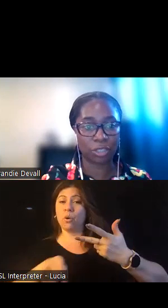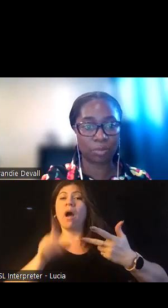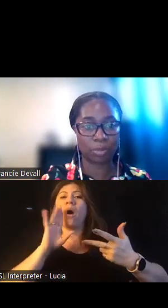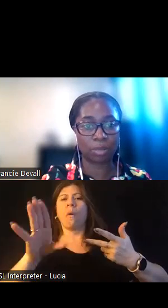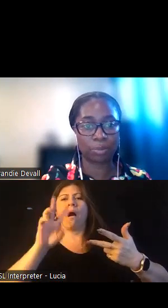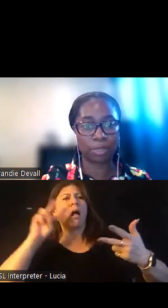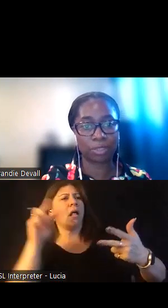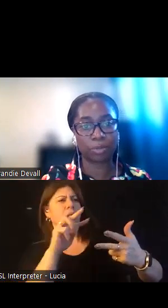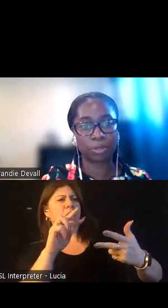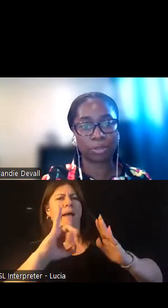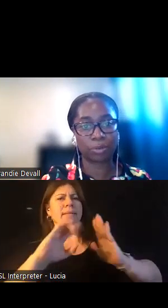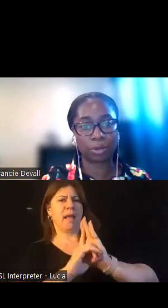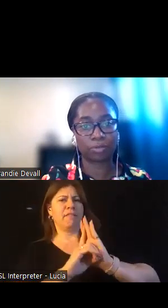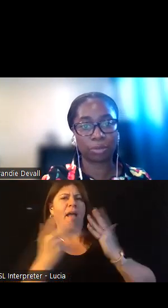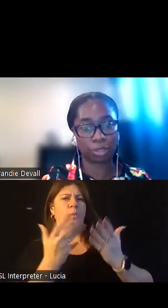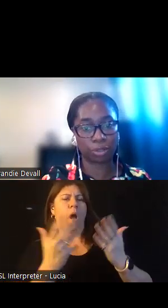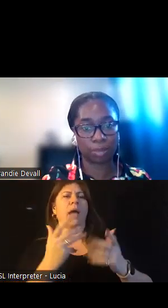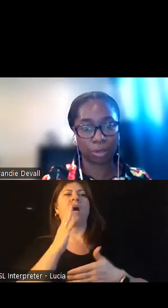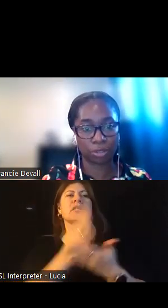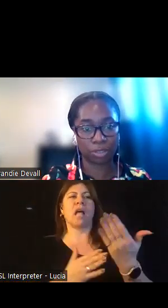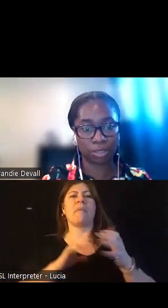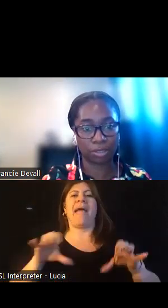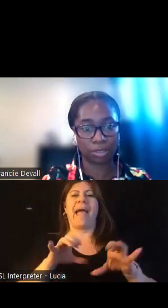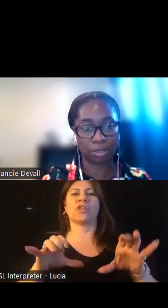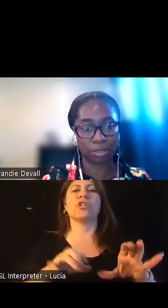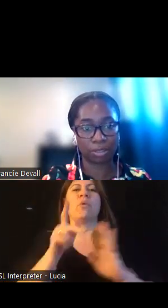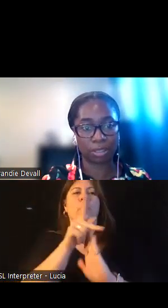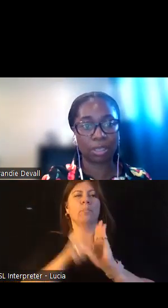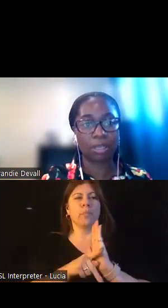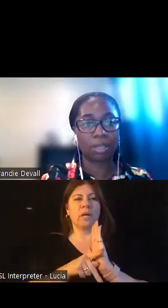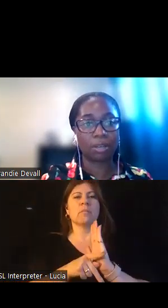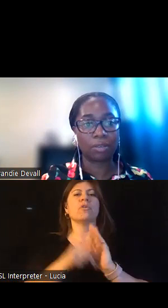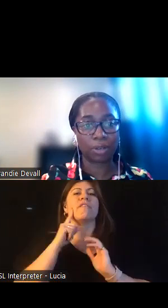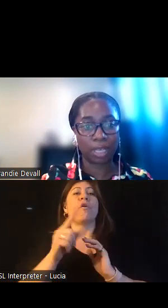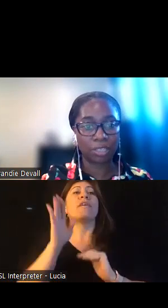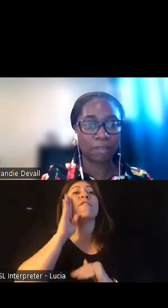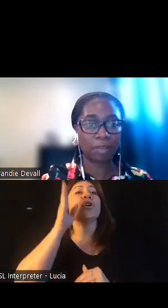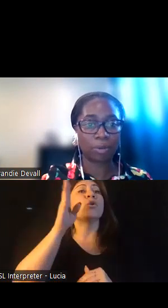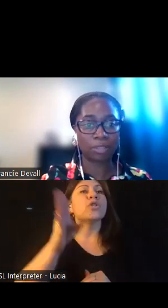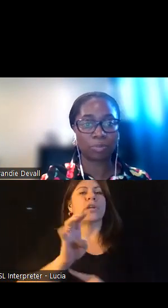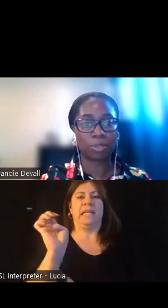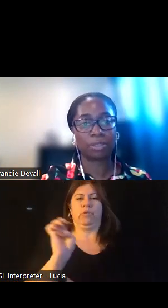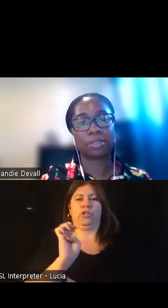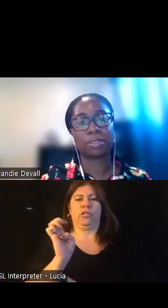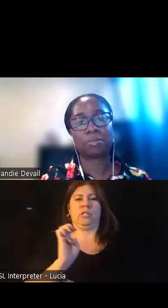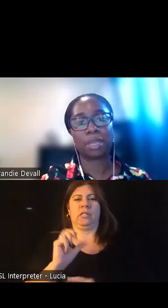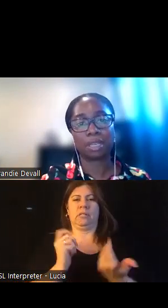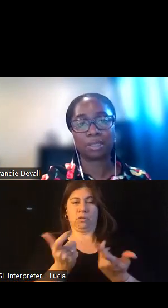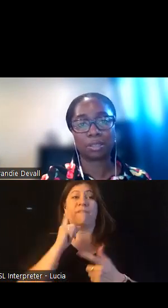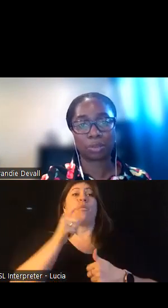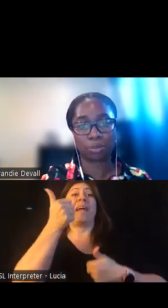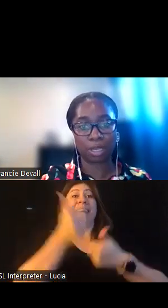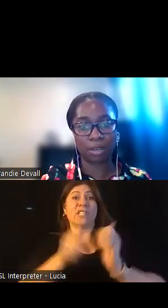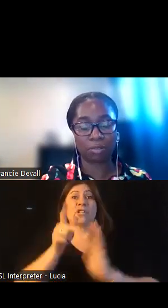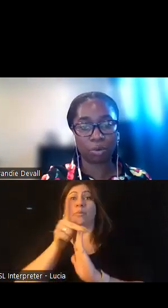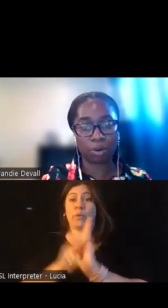of actionable principles for future emergencies. For each of the principles,